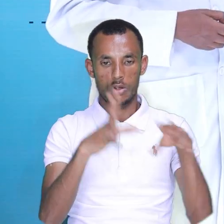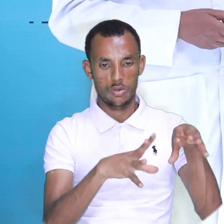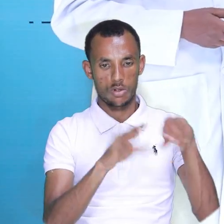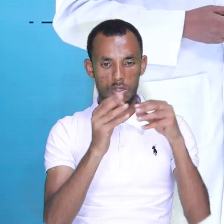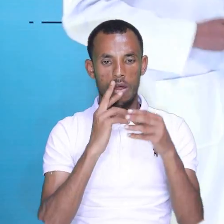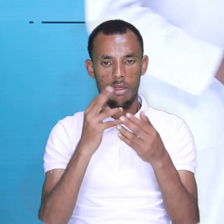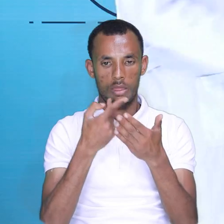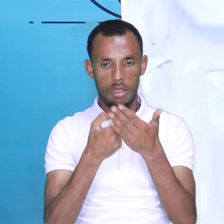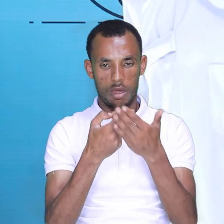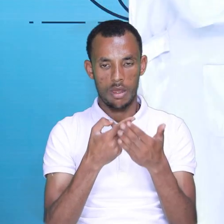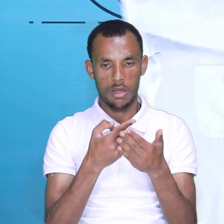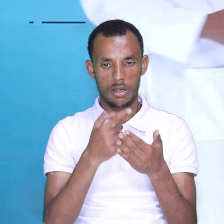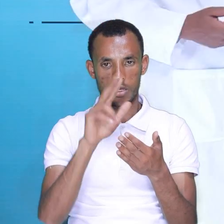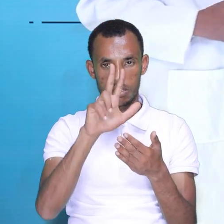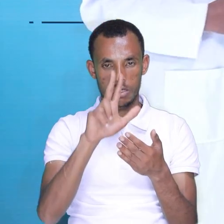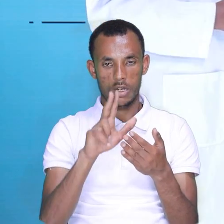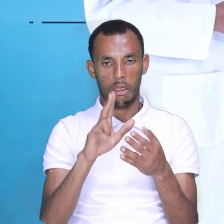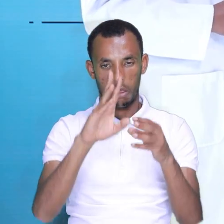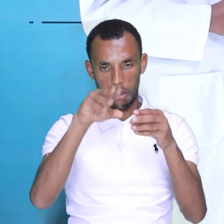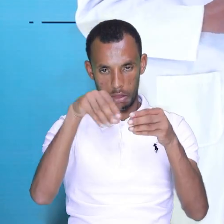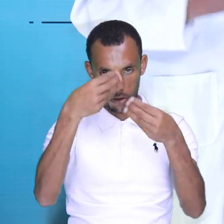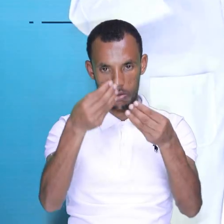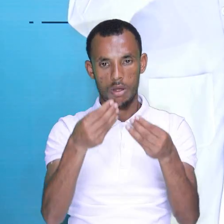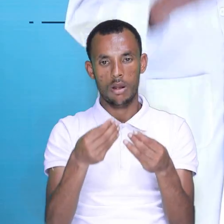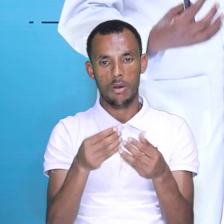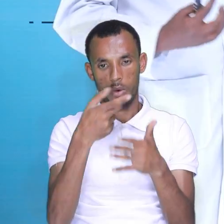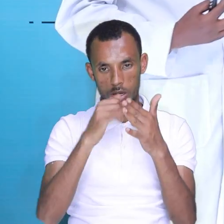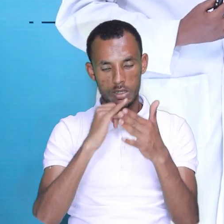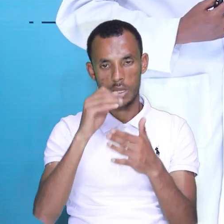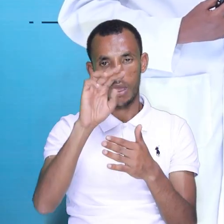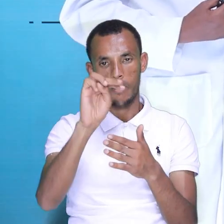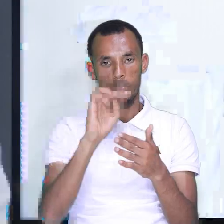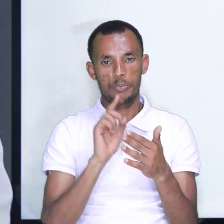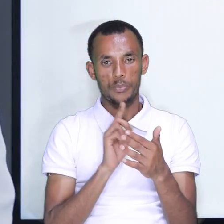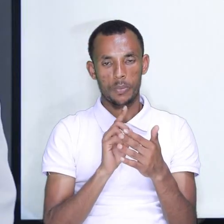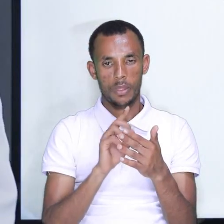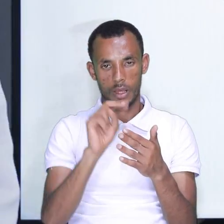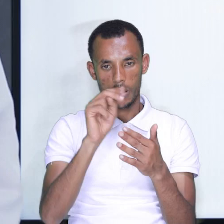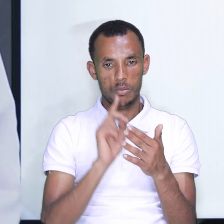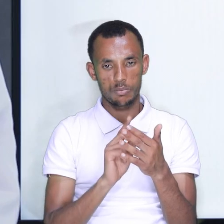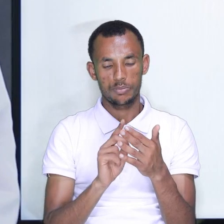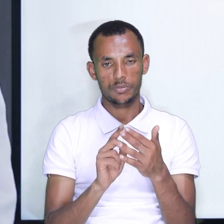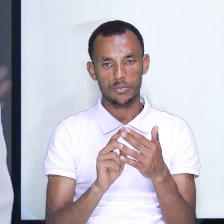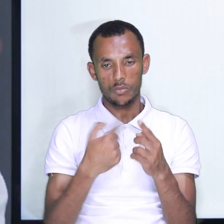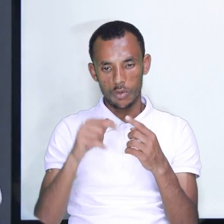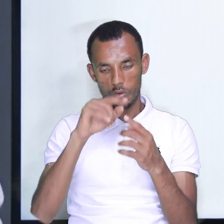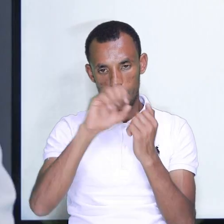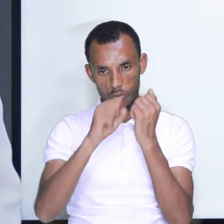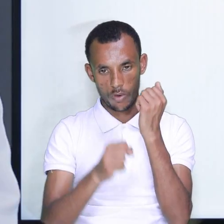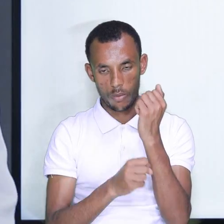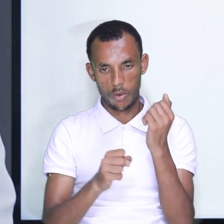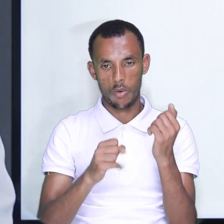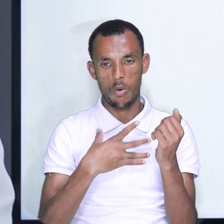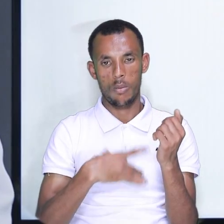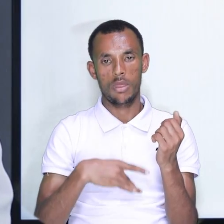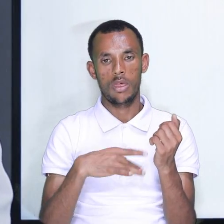are there? 3 we are given. What is our M? to form a committee with 2 members.